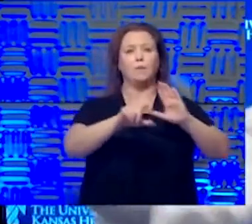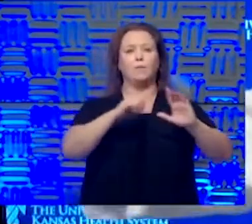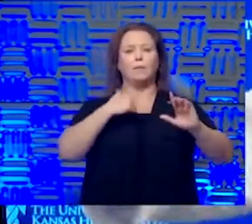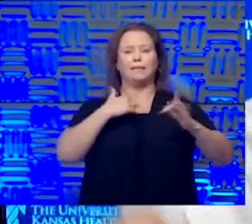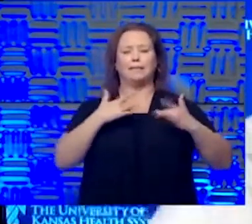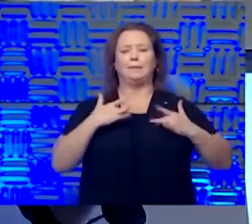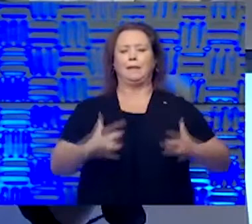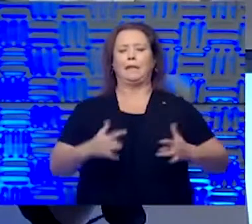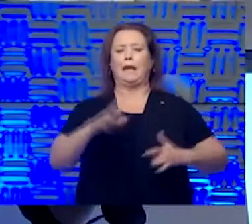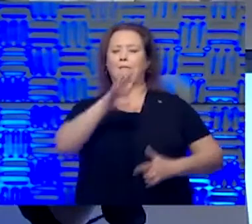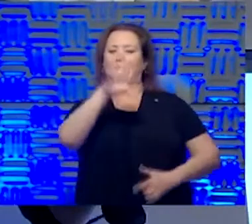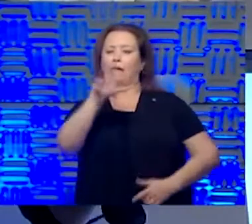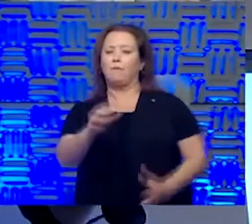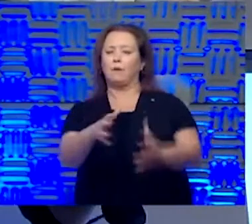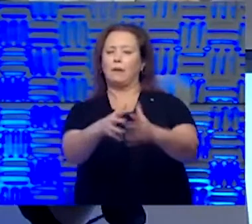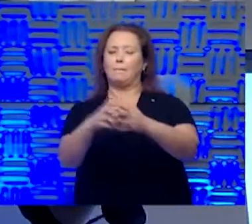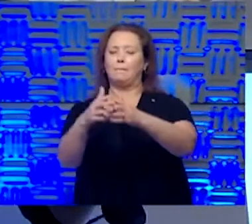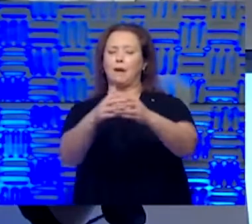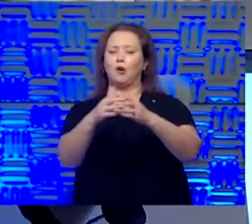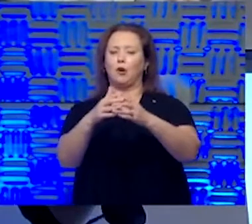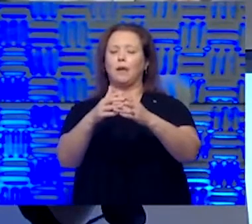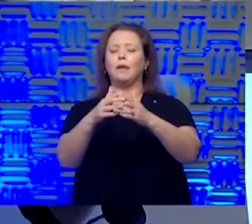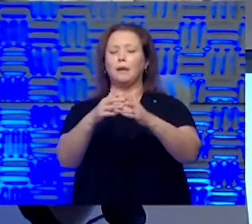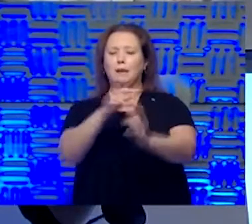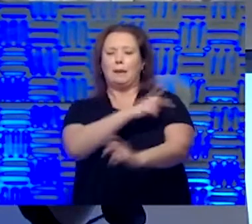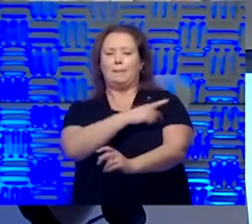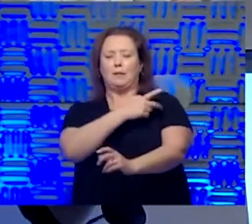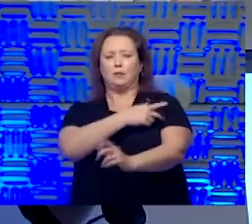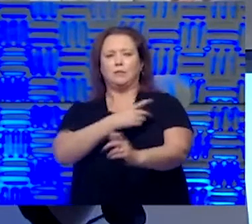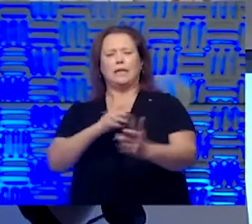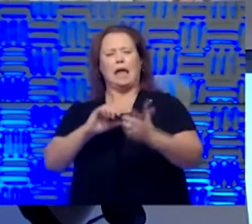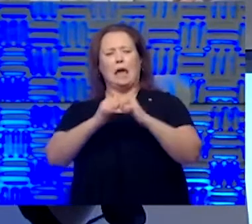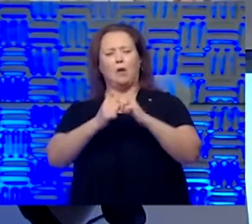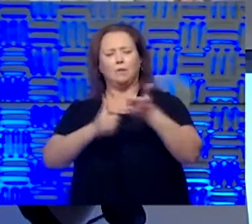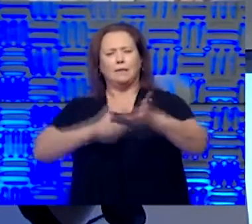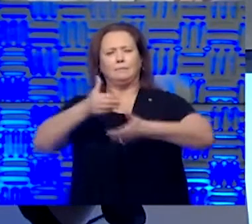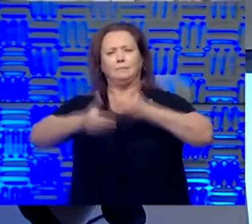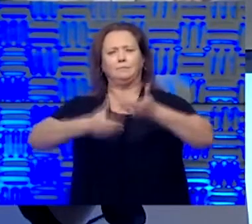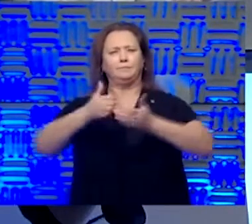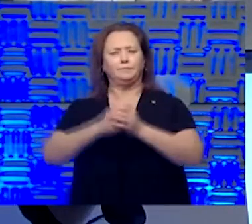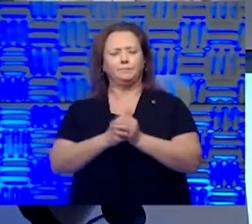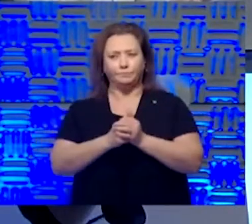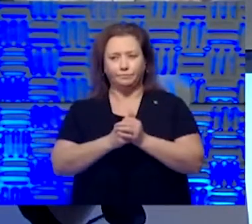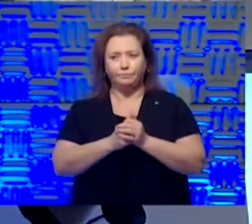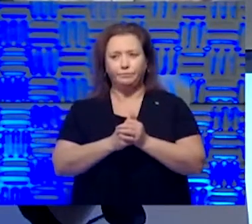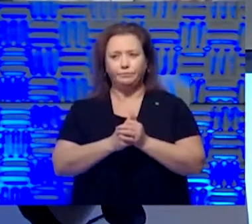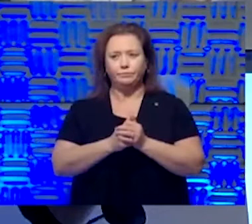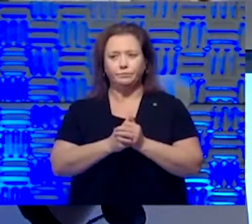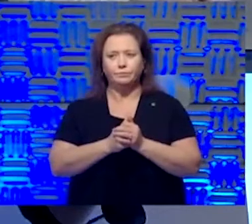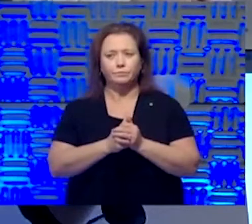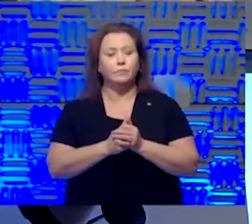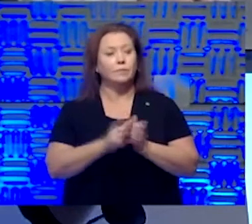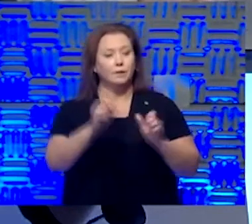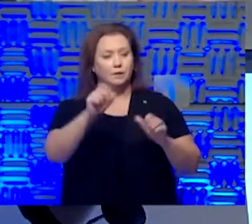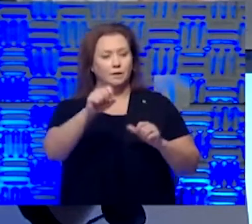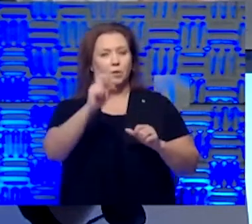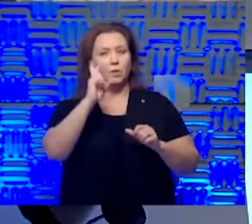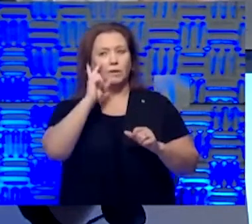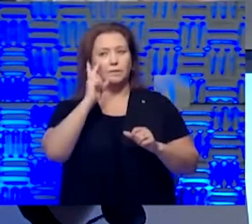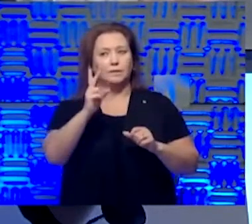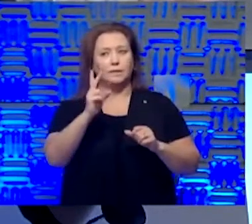patients. Can you address that a little bit, and how has that been going for us? Yeah, I think we have seen,